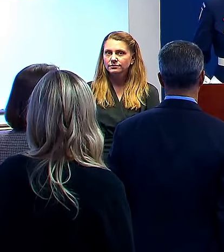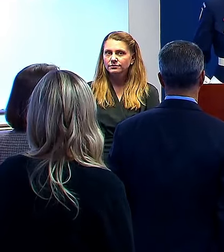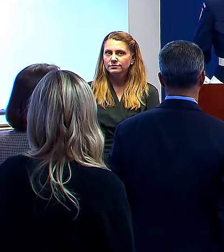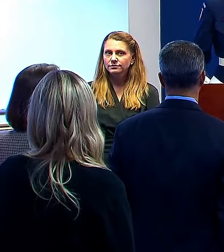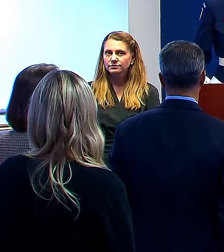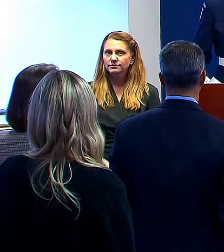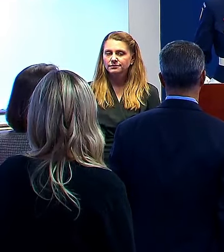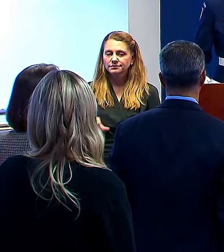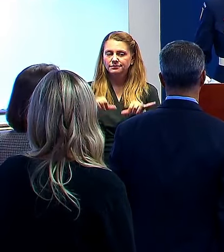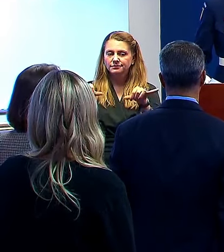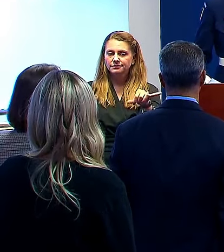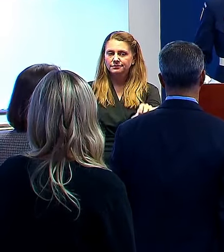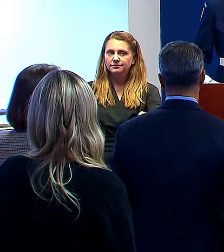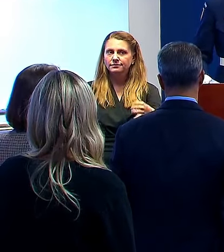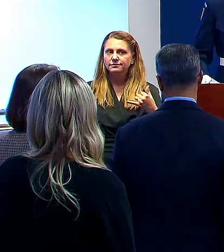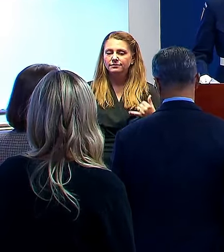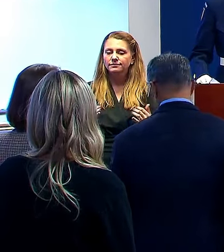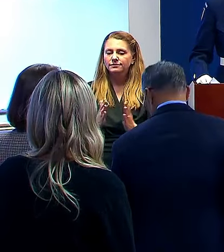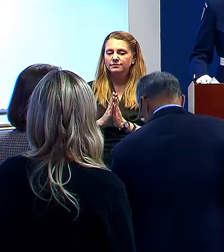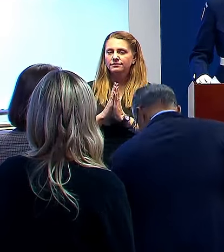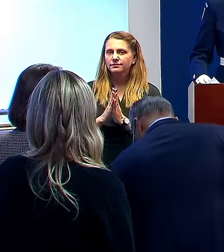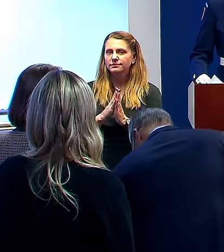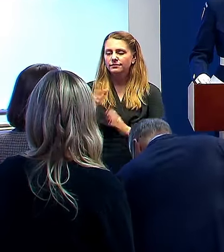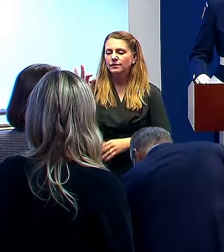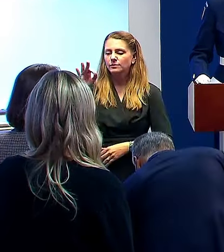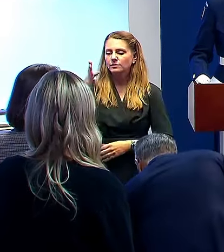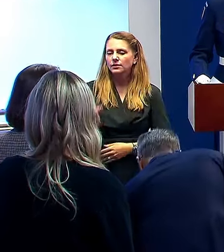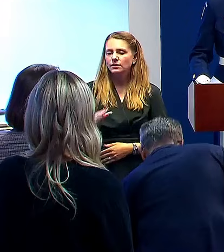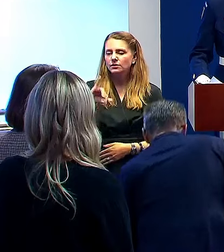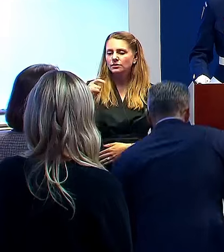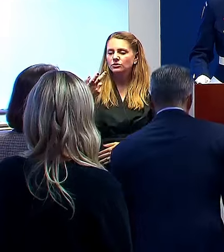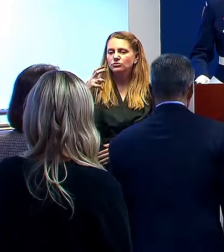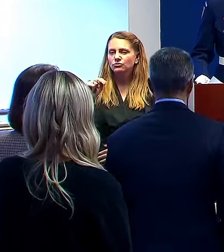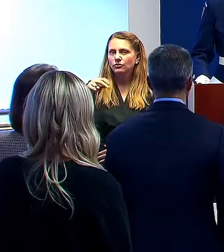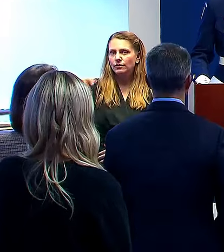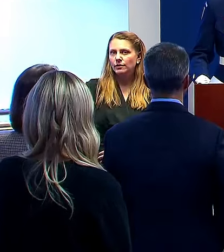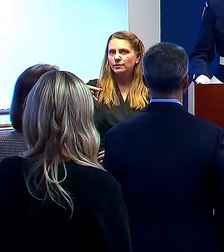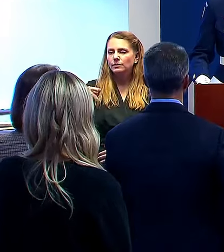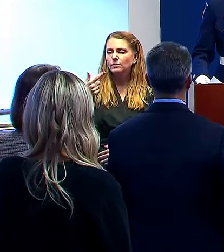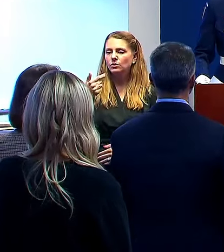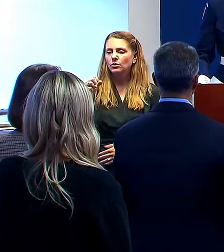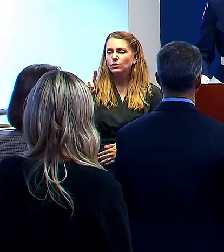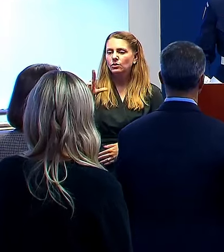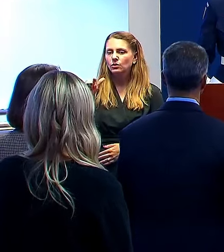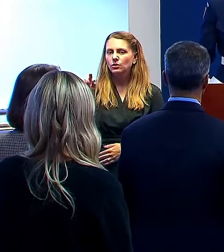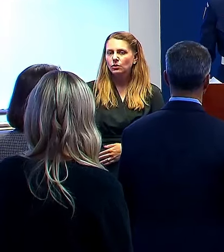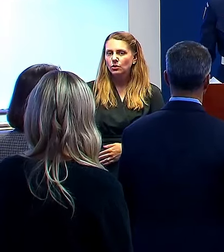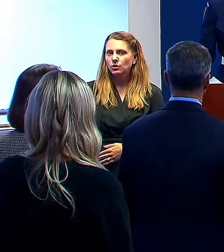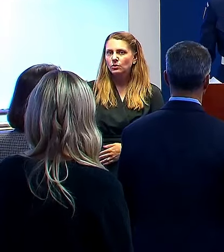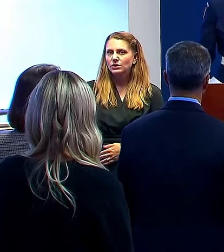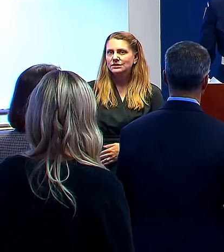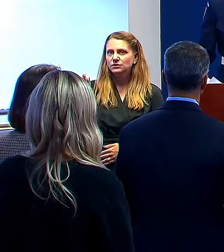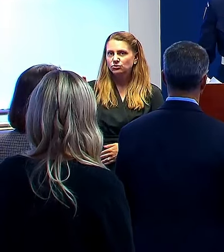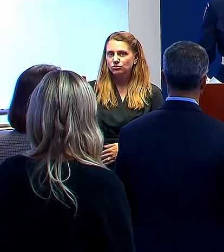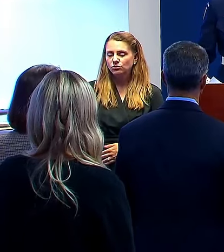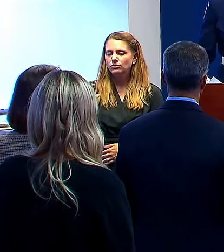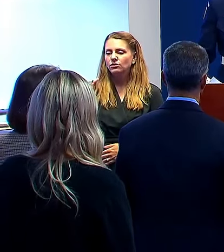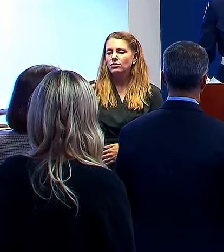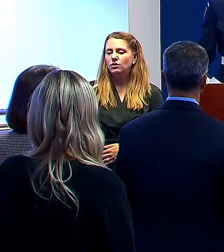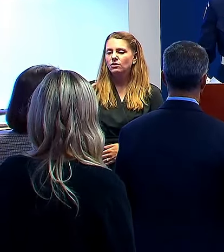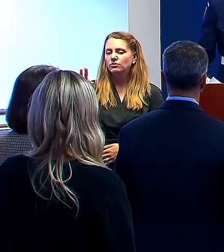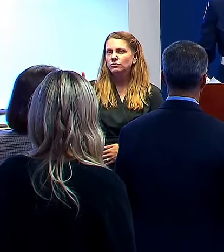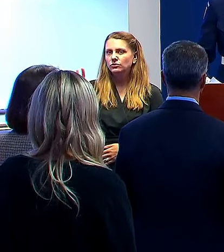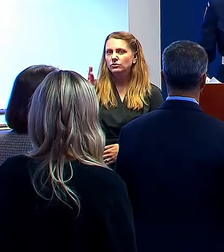Please remain standing for the invocation by Pastor John P. Goodlow, Sr. of the Armed Forces Retirement Home